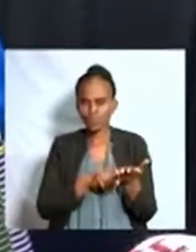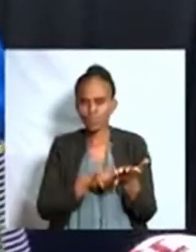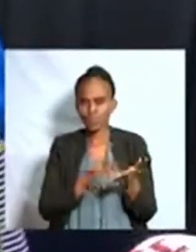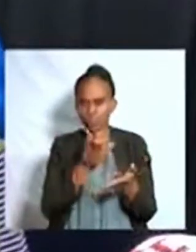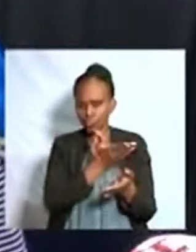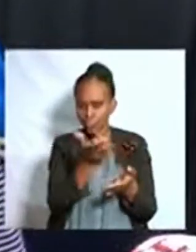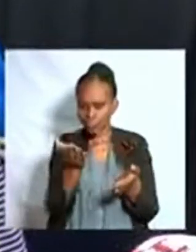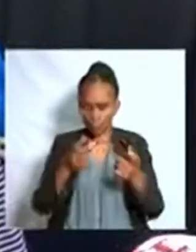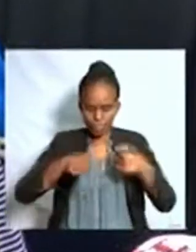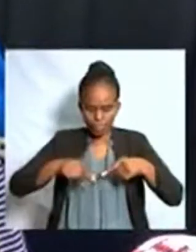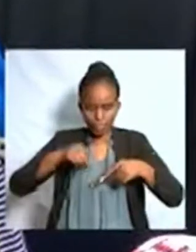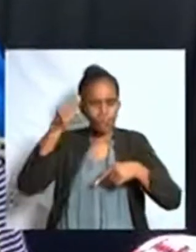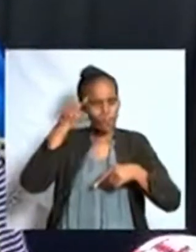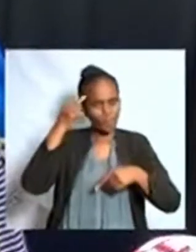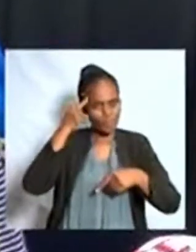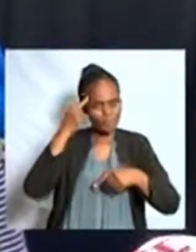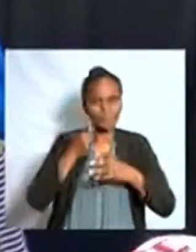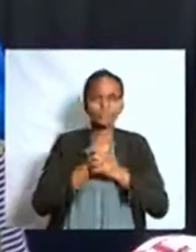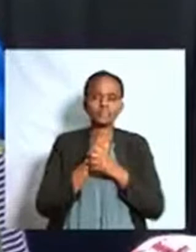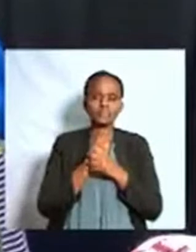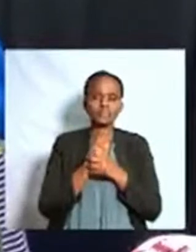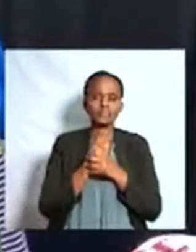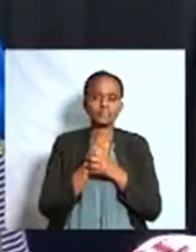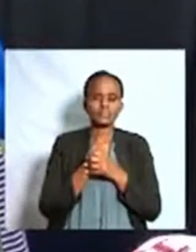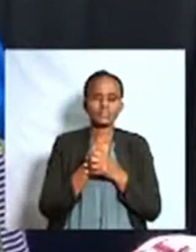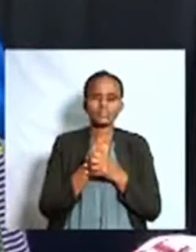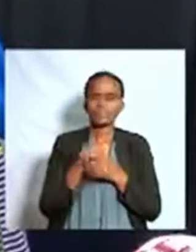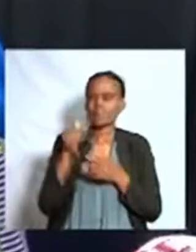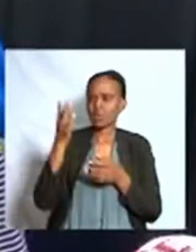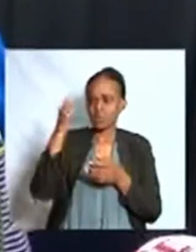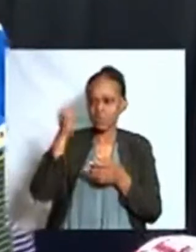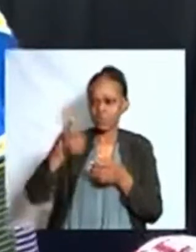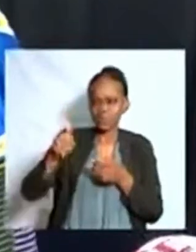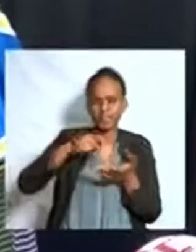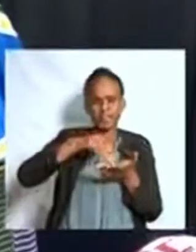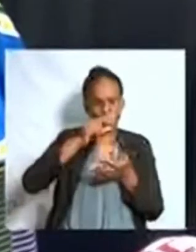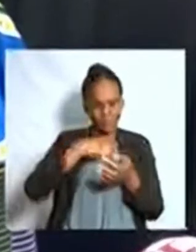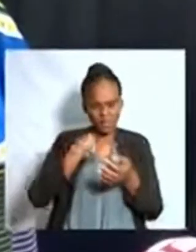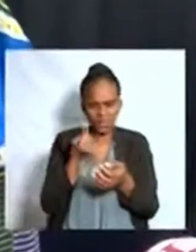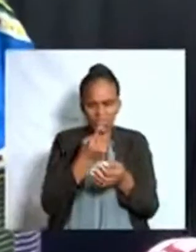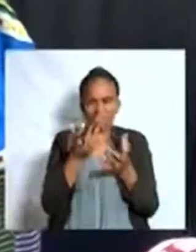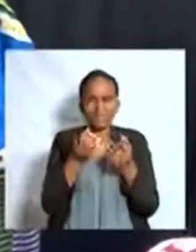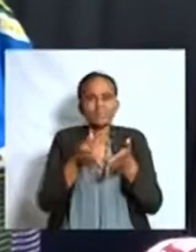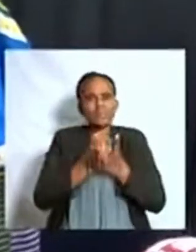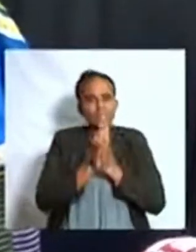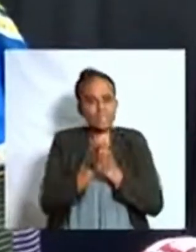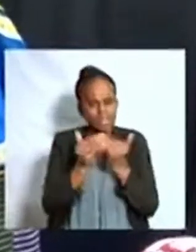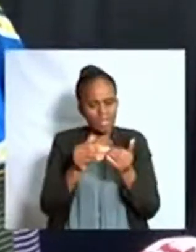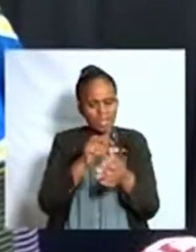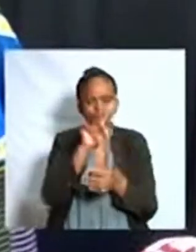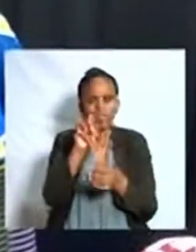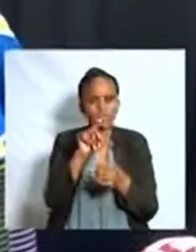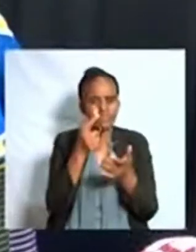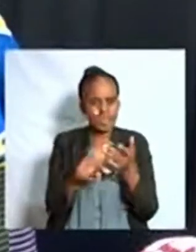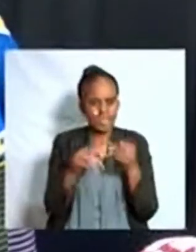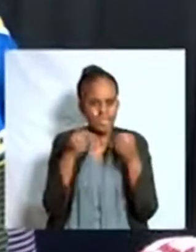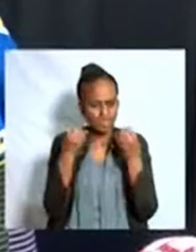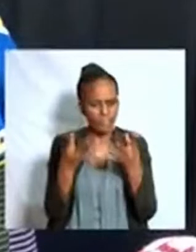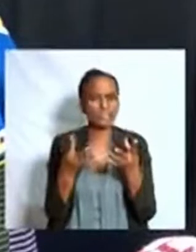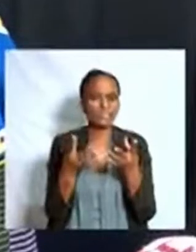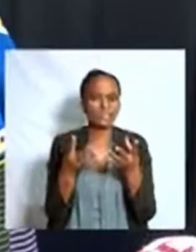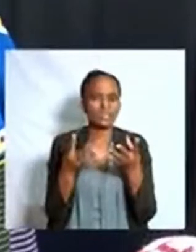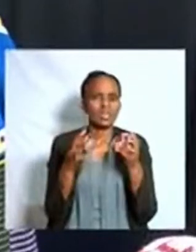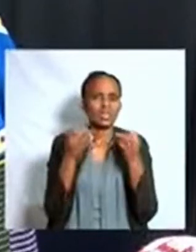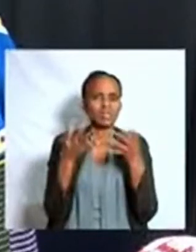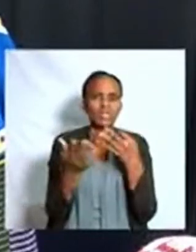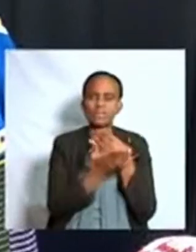the local government. Where on earth would you pay? And if I just wanted to ask now, the question is, how many were these